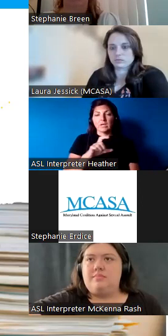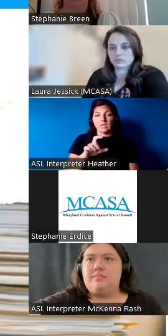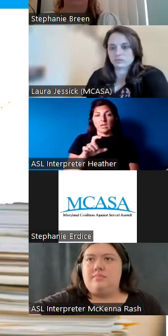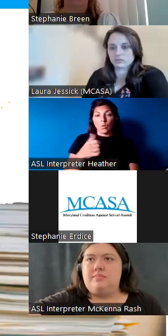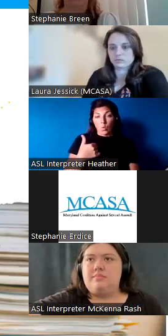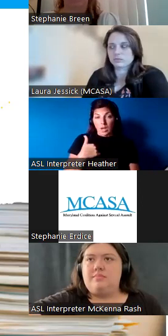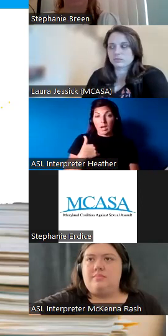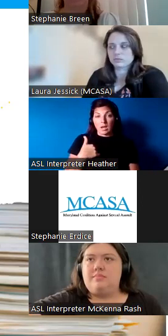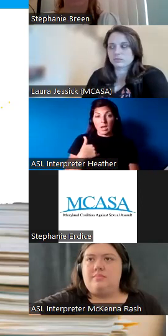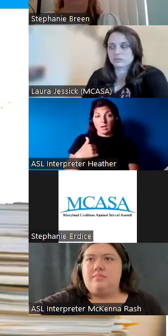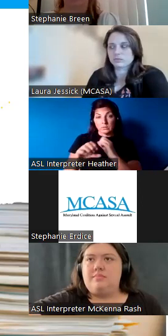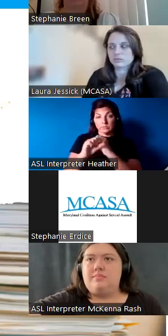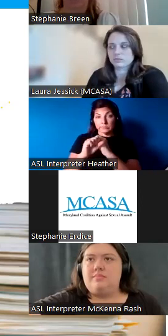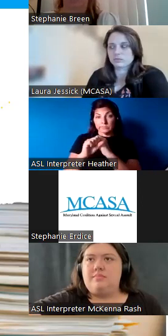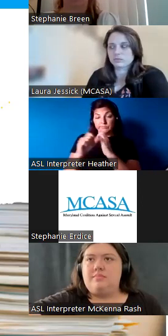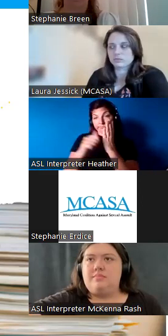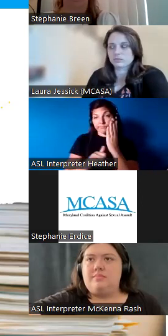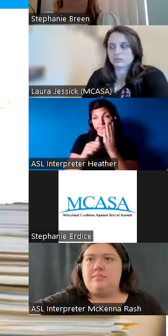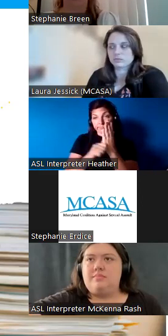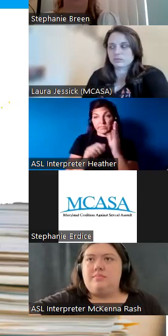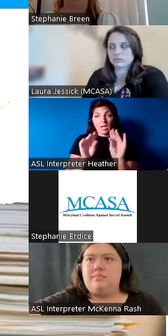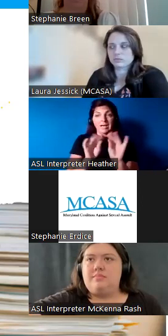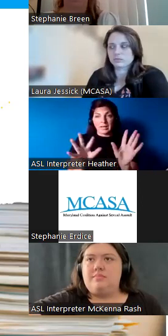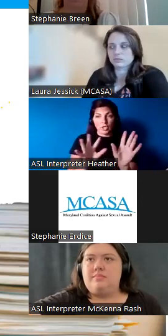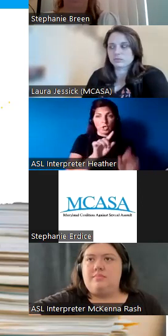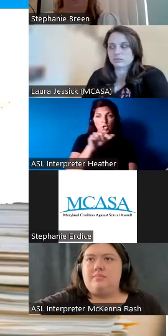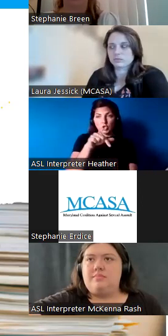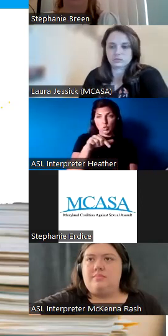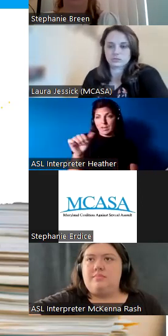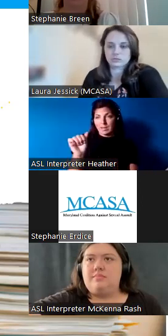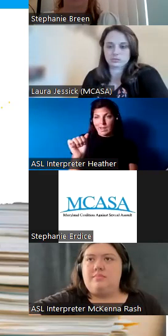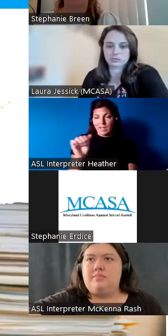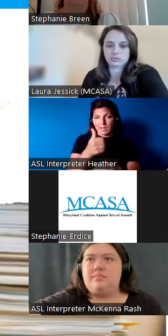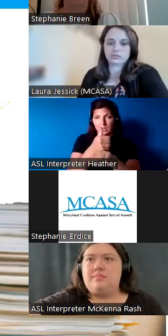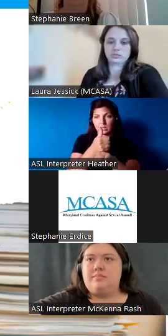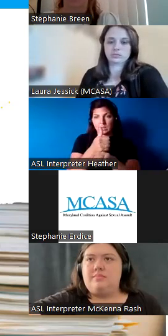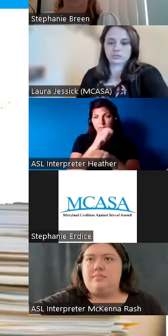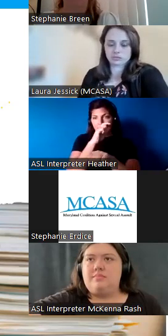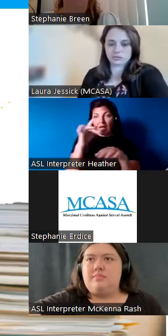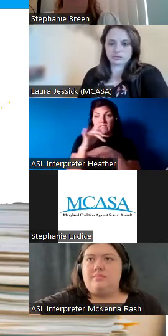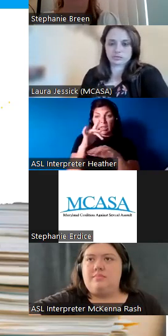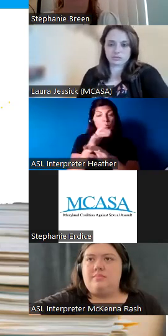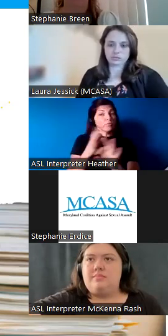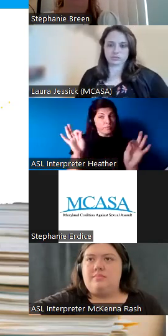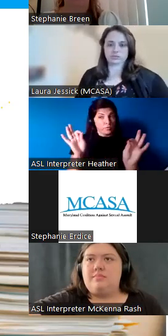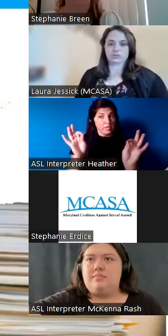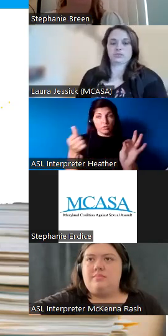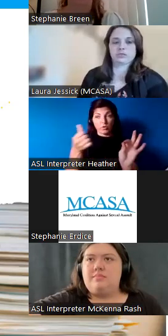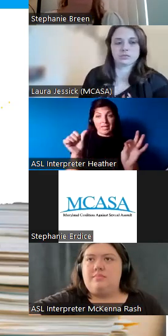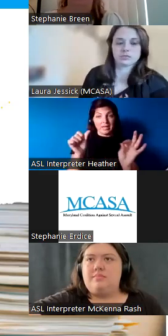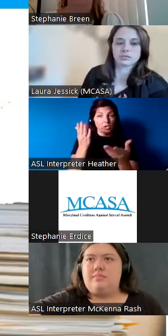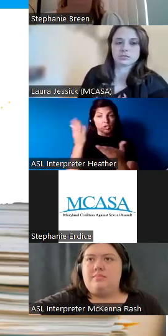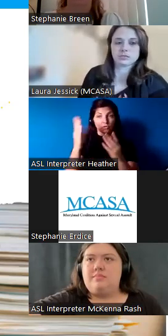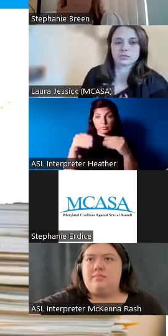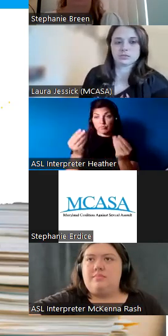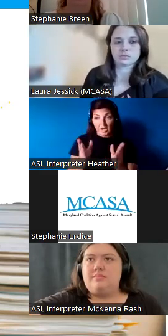that outlines these rights in a clear question and answer format, and they are available for free for any service providers